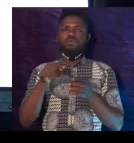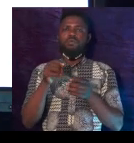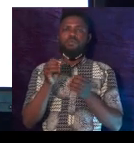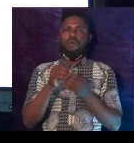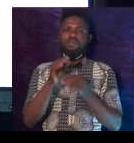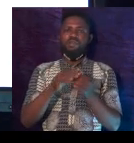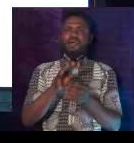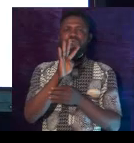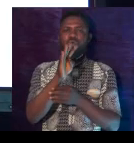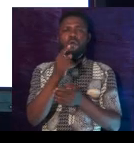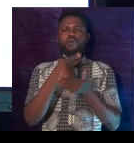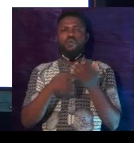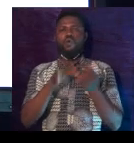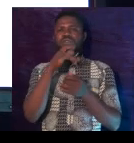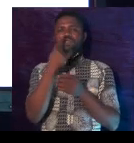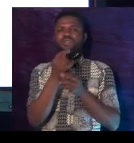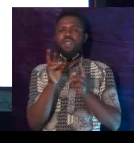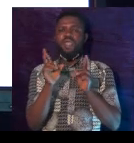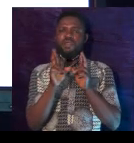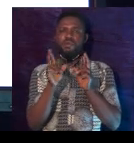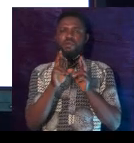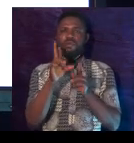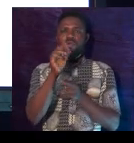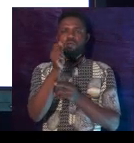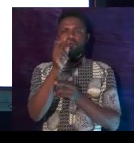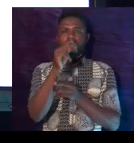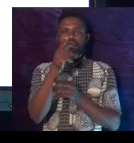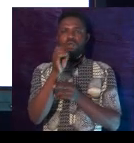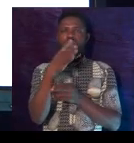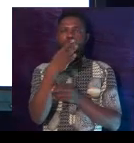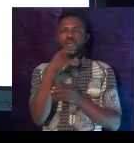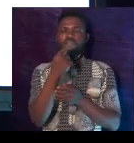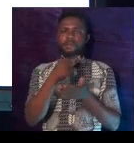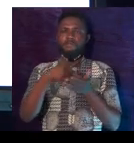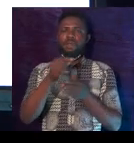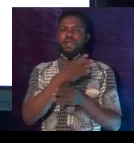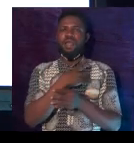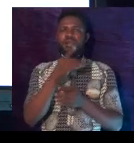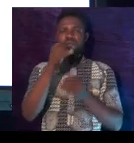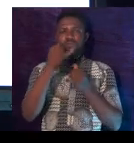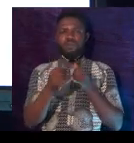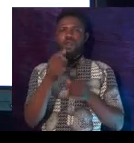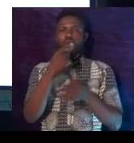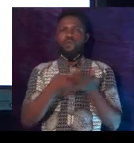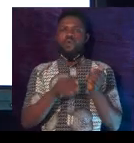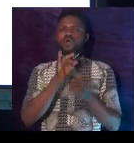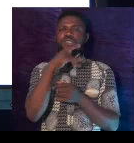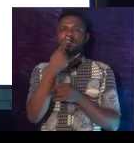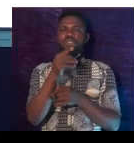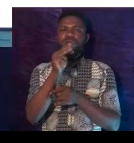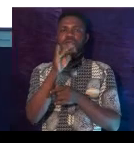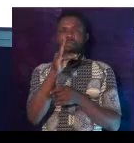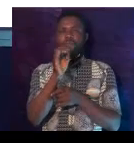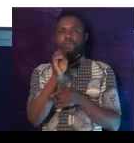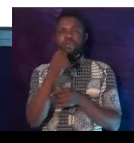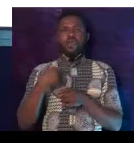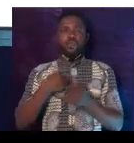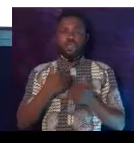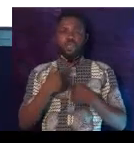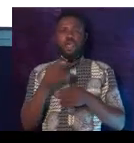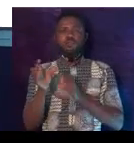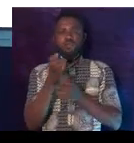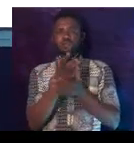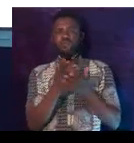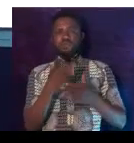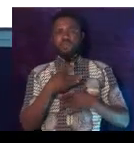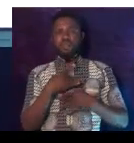marks? What is the range of the marks? And finally, what is the mode? Well, I've